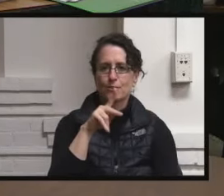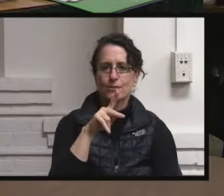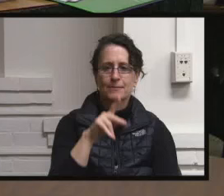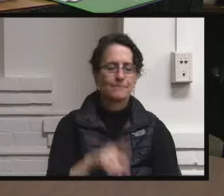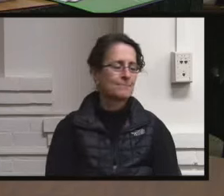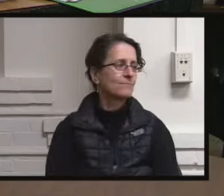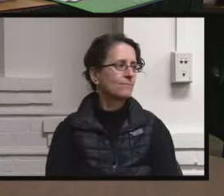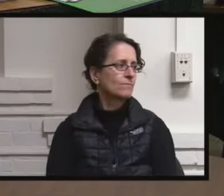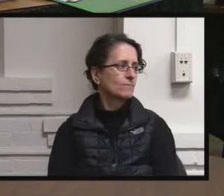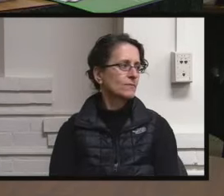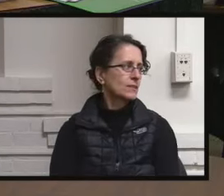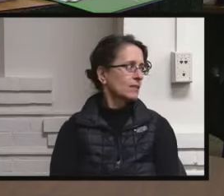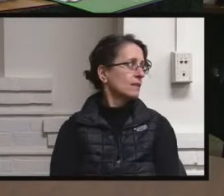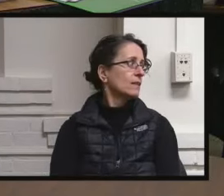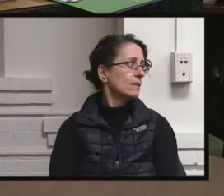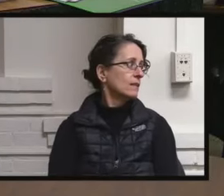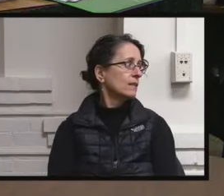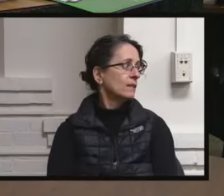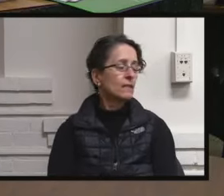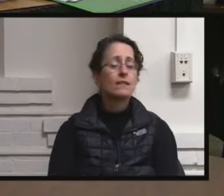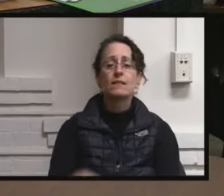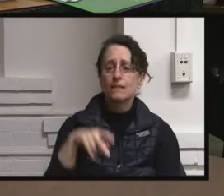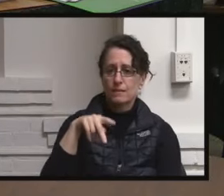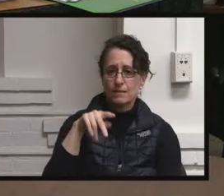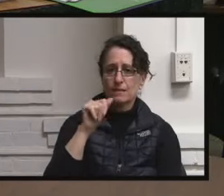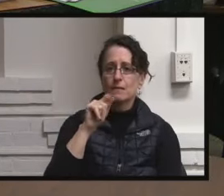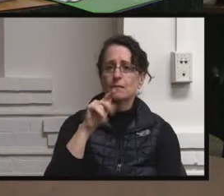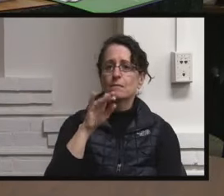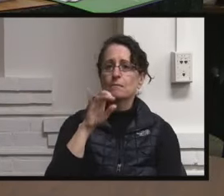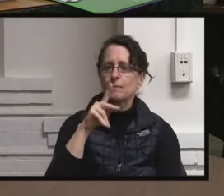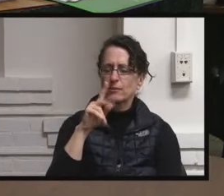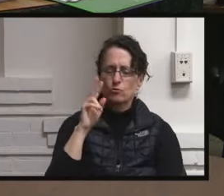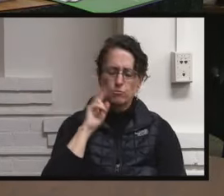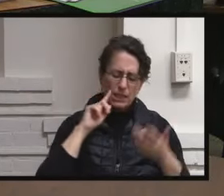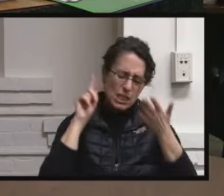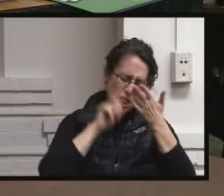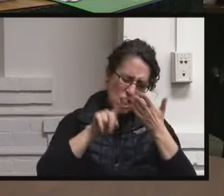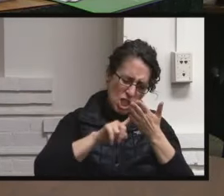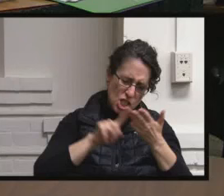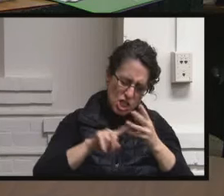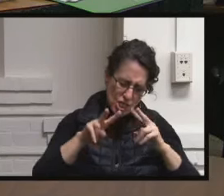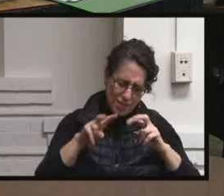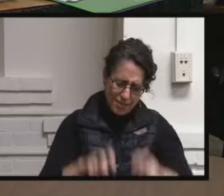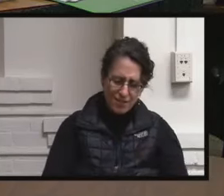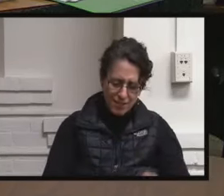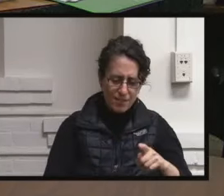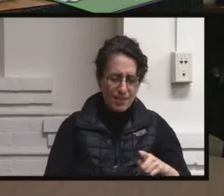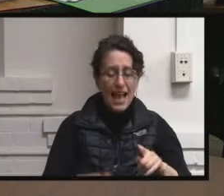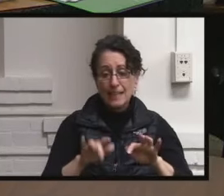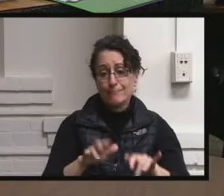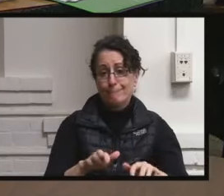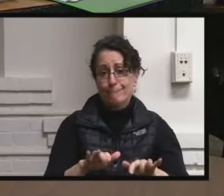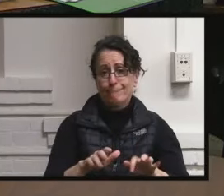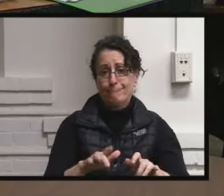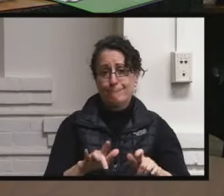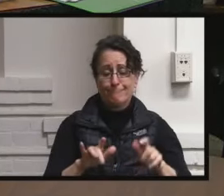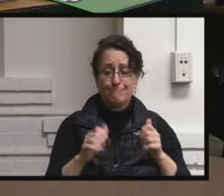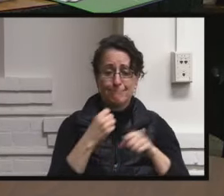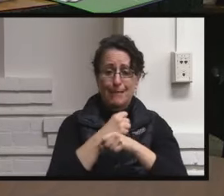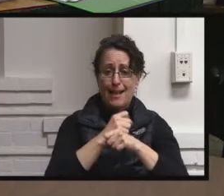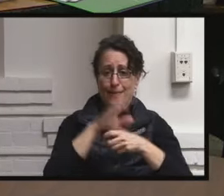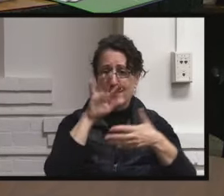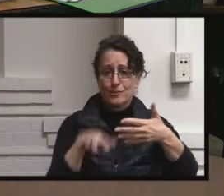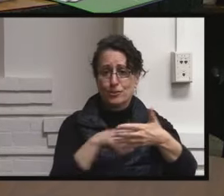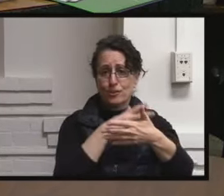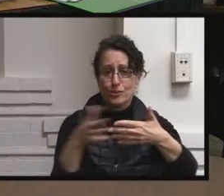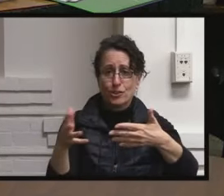Patrick has done the detailed work on this and prepared the chart, and while it is good, straightforward information, I think in case